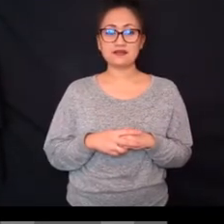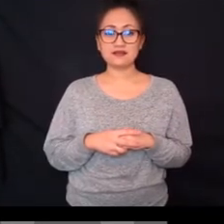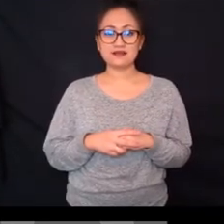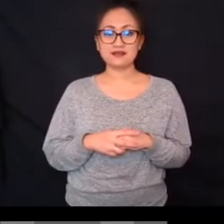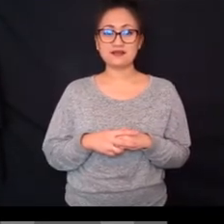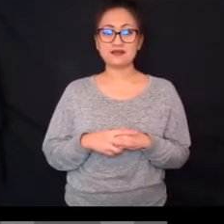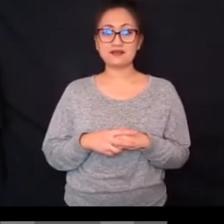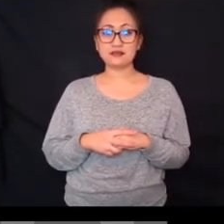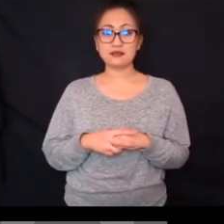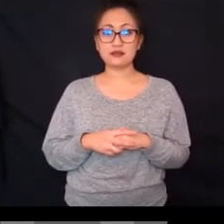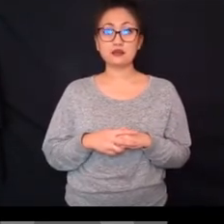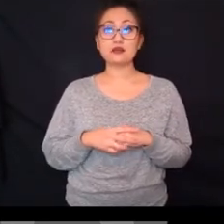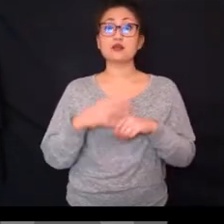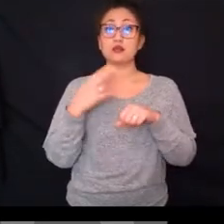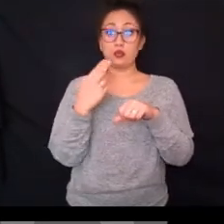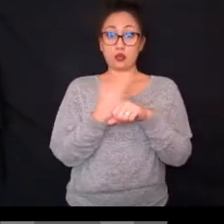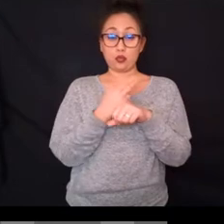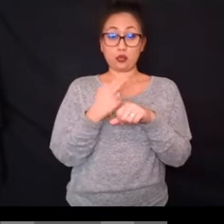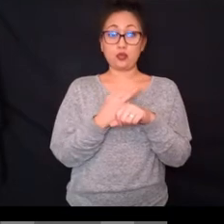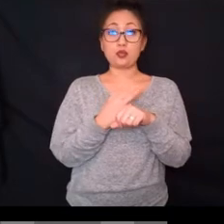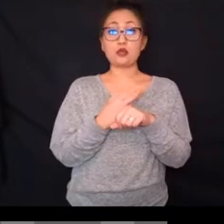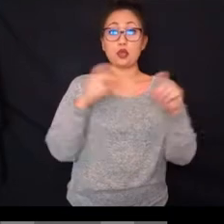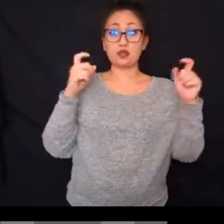part. Use those gestures.